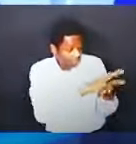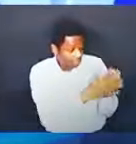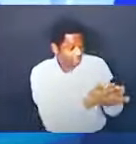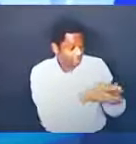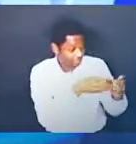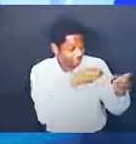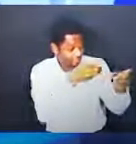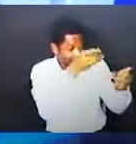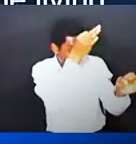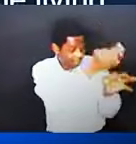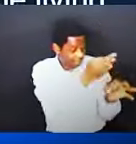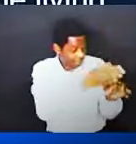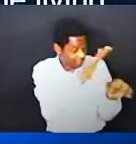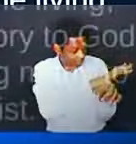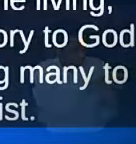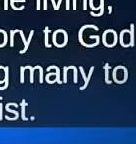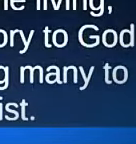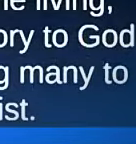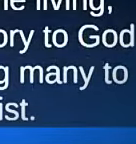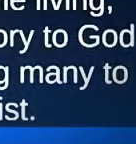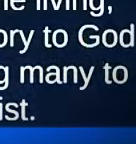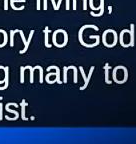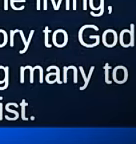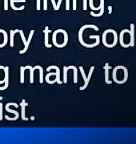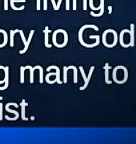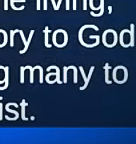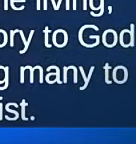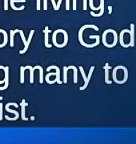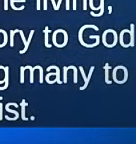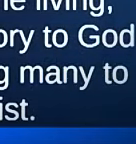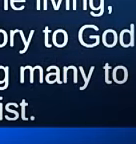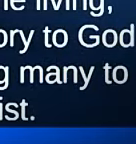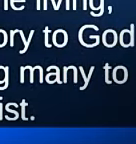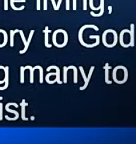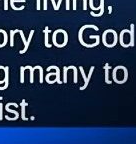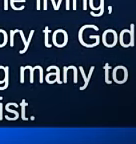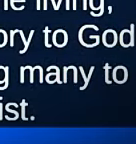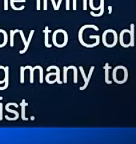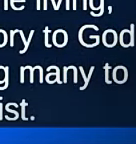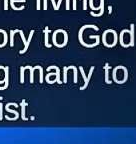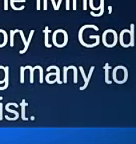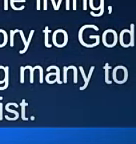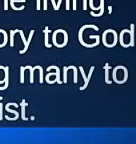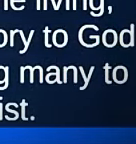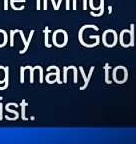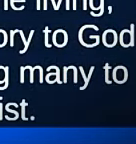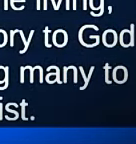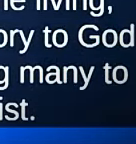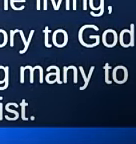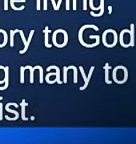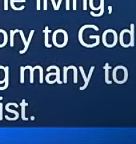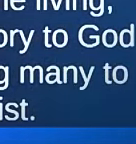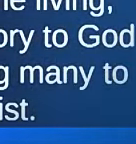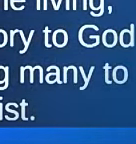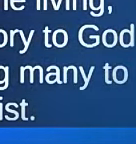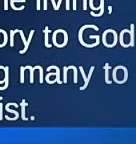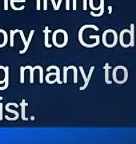calling, it becomes a healing agency in society,